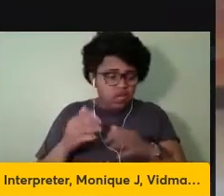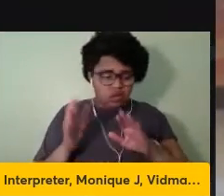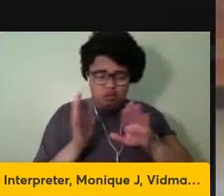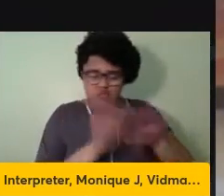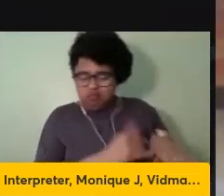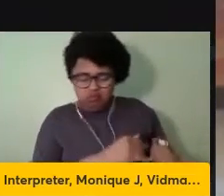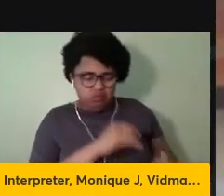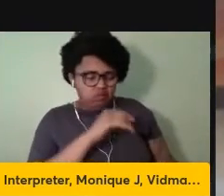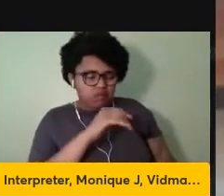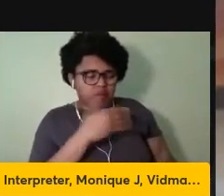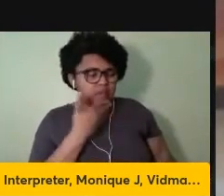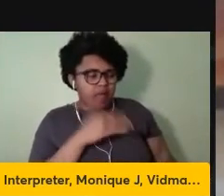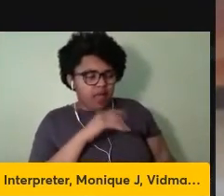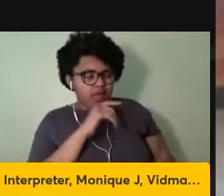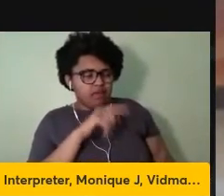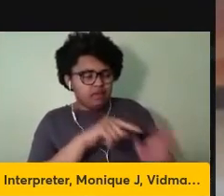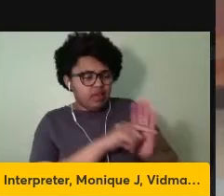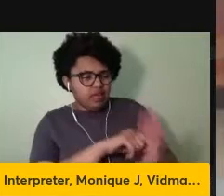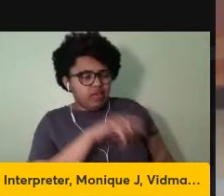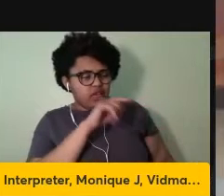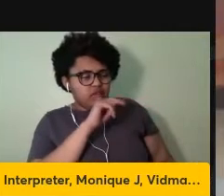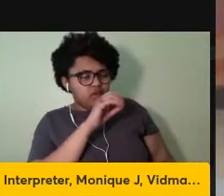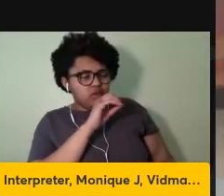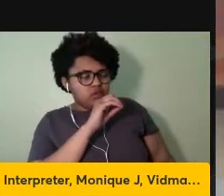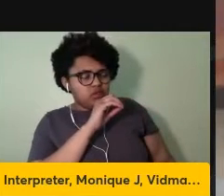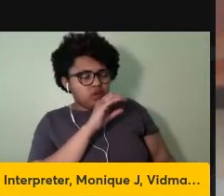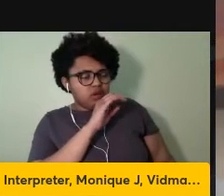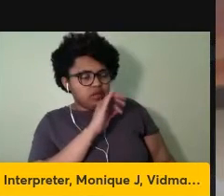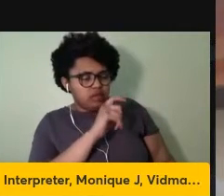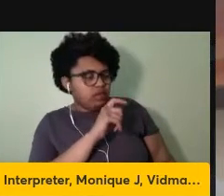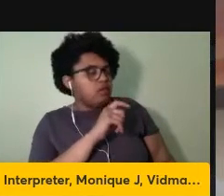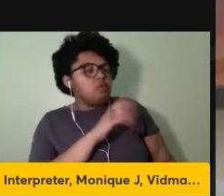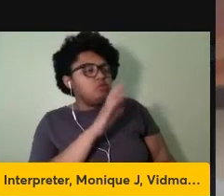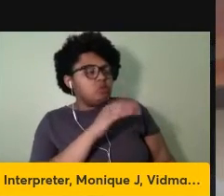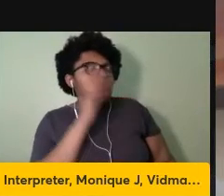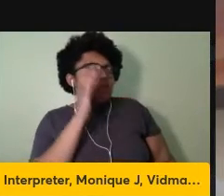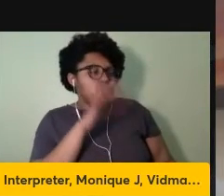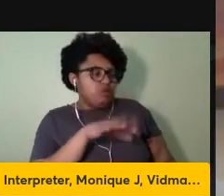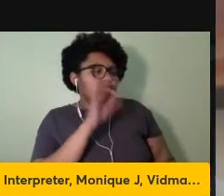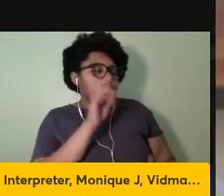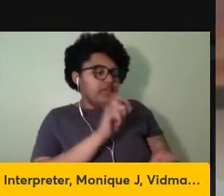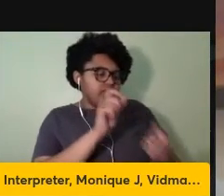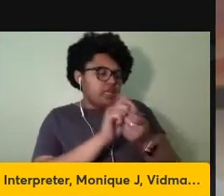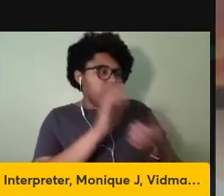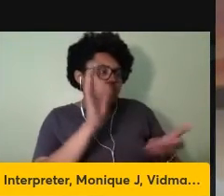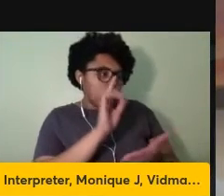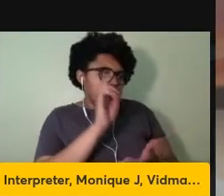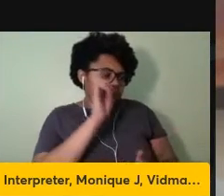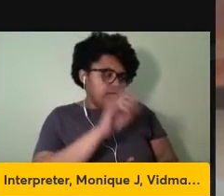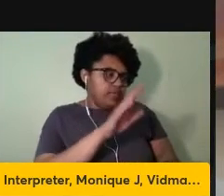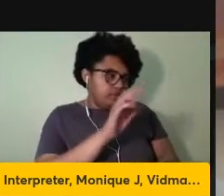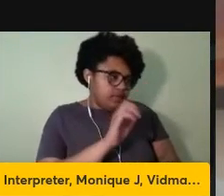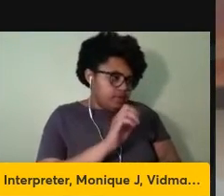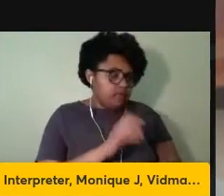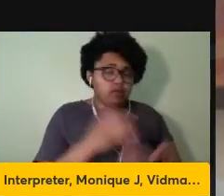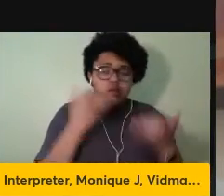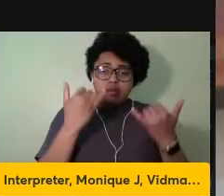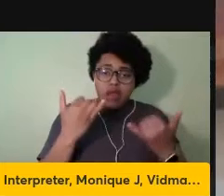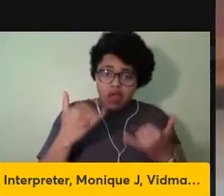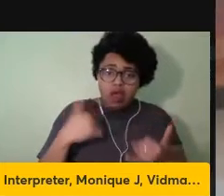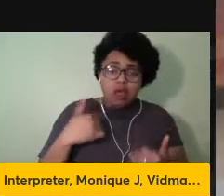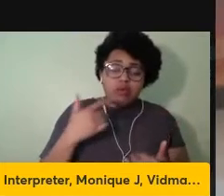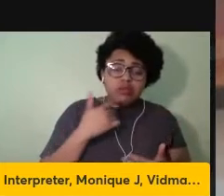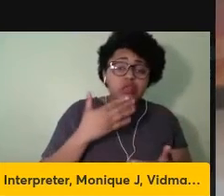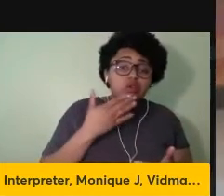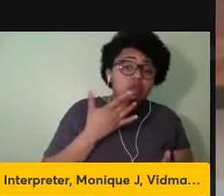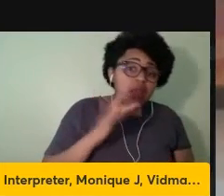eyes ahead, I promise you're going to end up exactly where you need to be. So with that, I'm going to say good